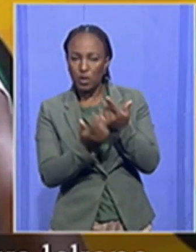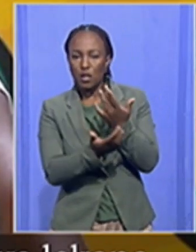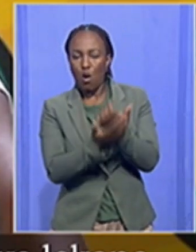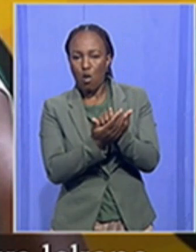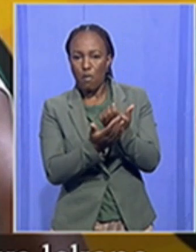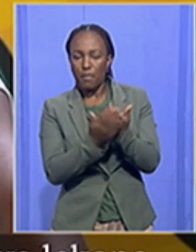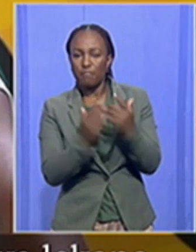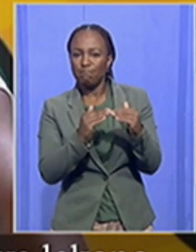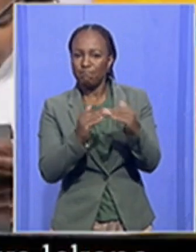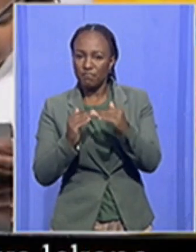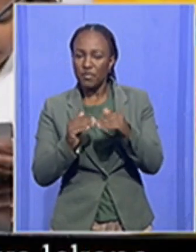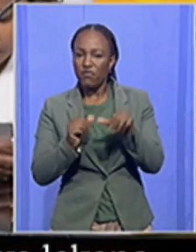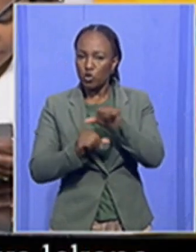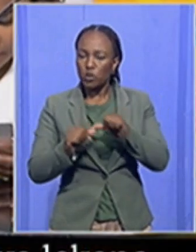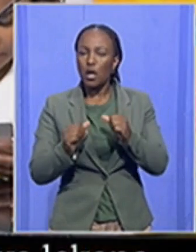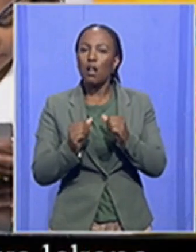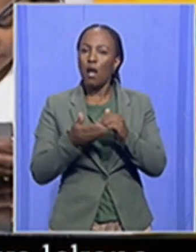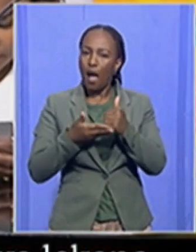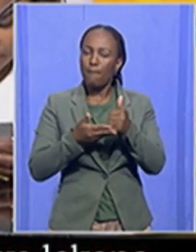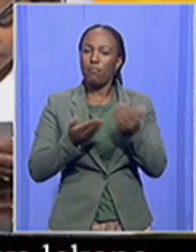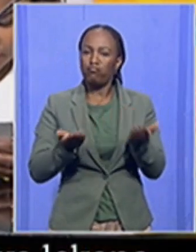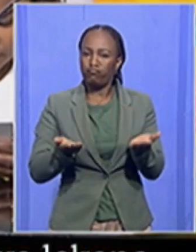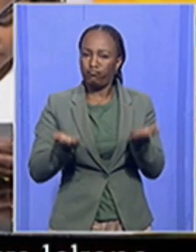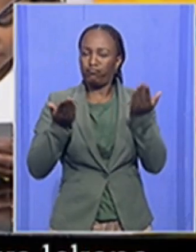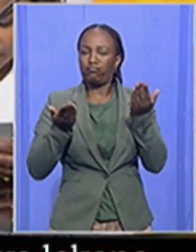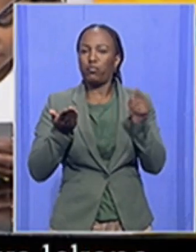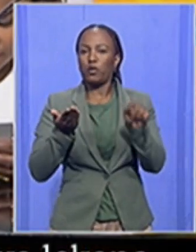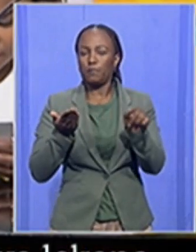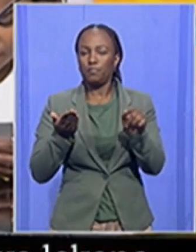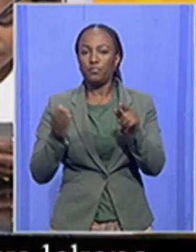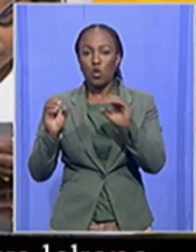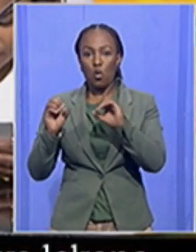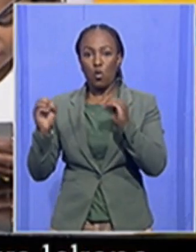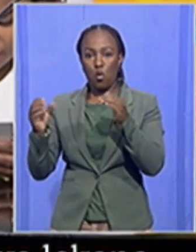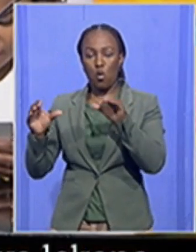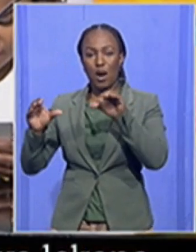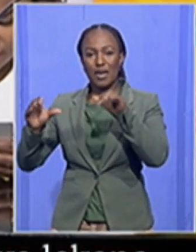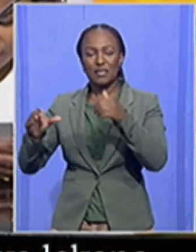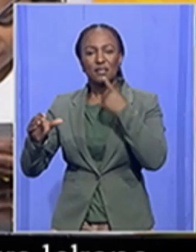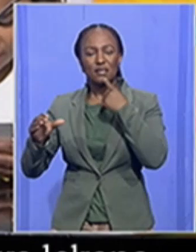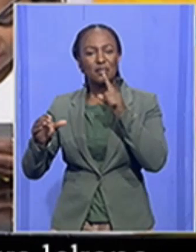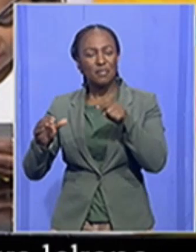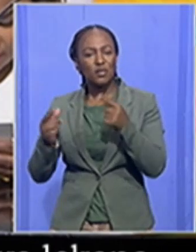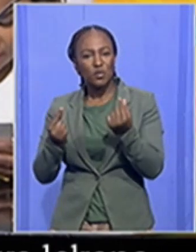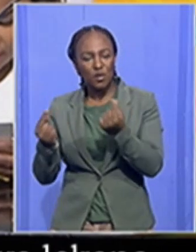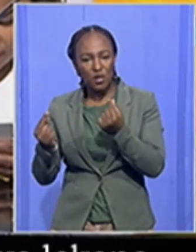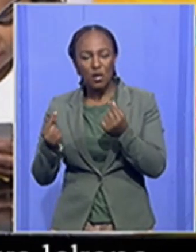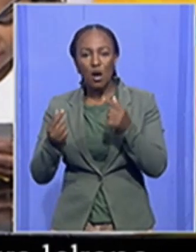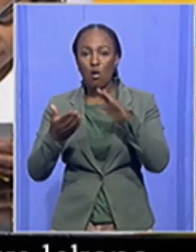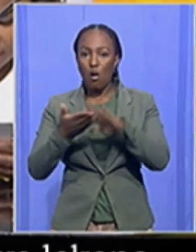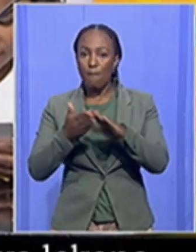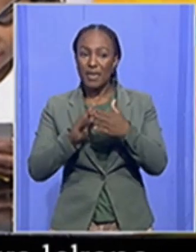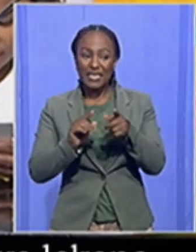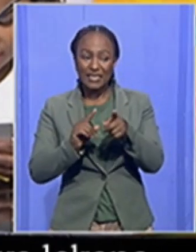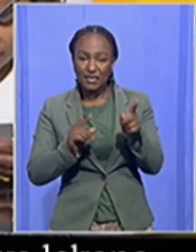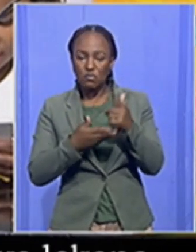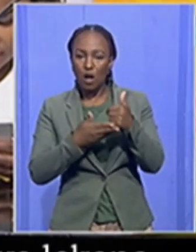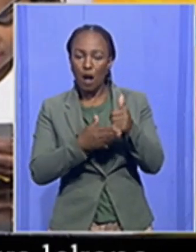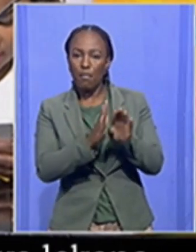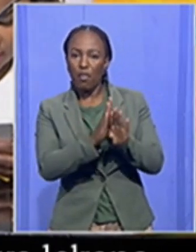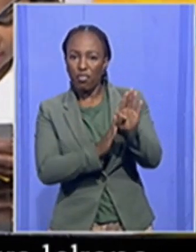and social upliftment. Mokgatlho o ikuela gore go tsewe dikgato tse di maleba tsa go tsosolosa maemo a baagi le go atolosa ditshono